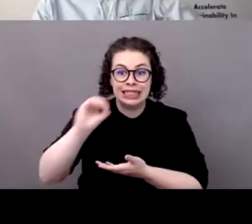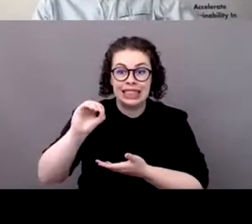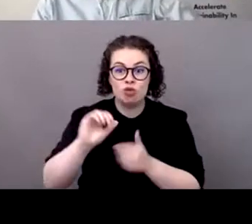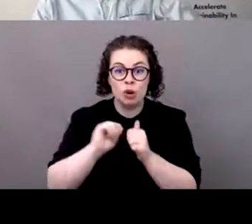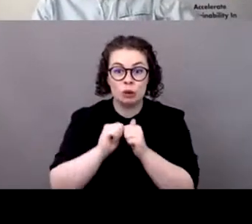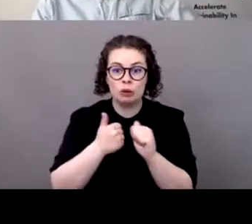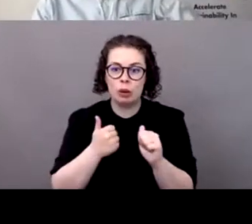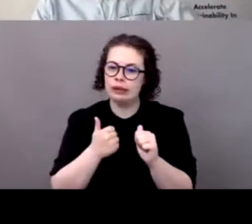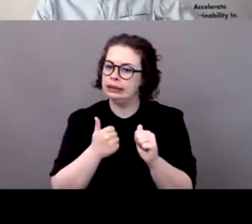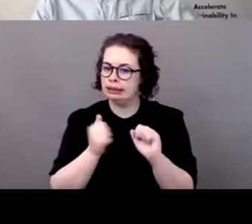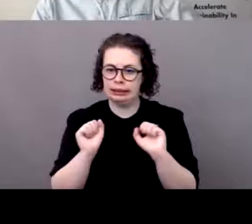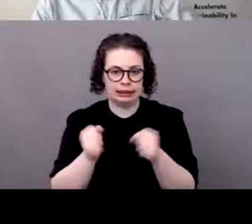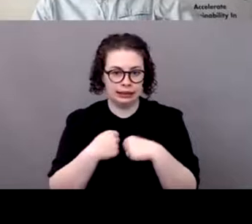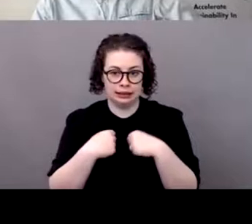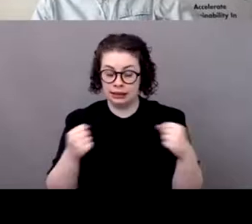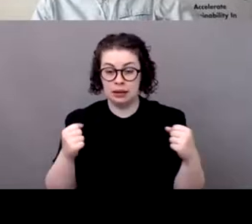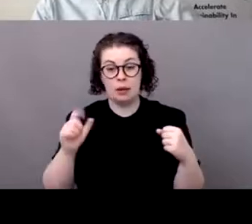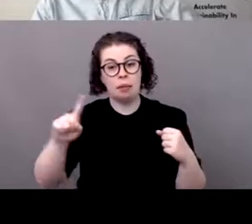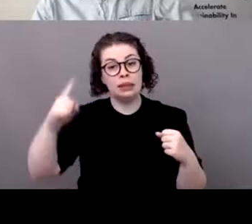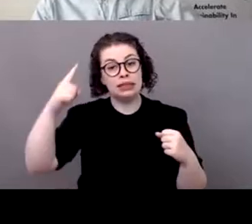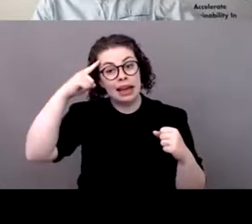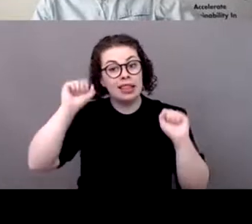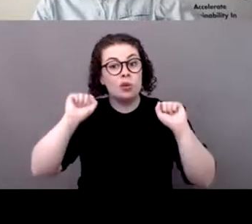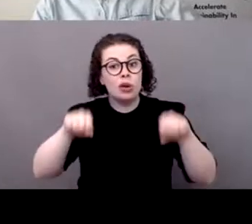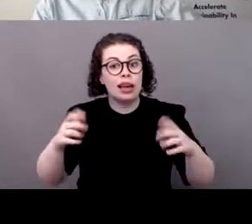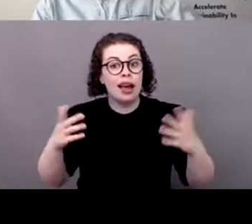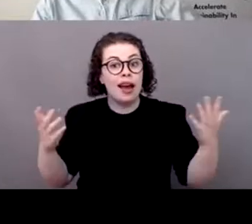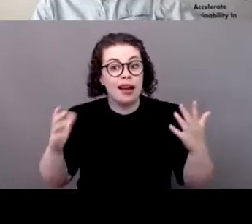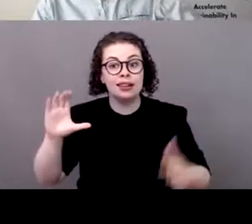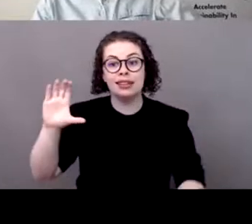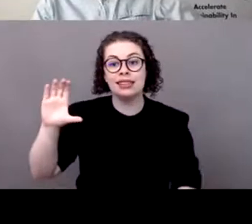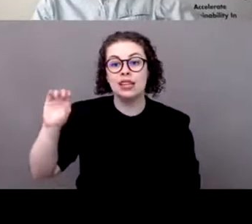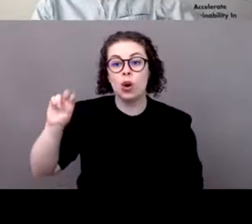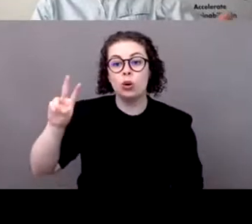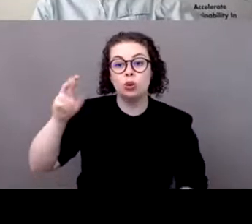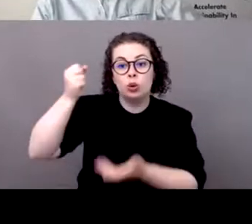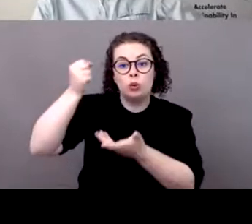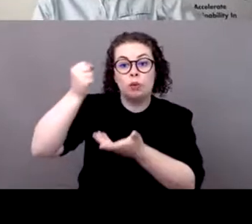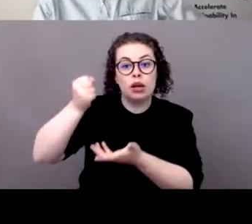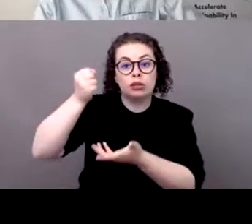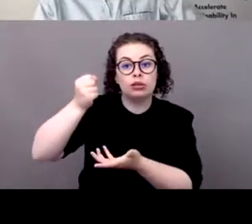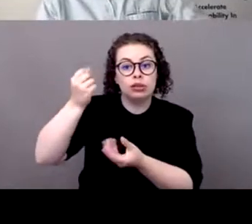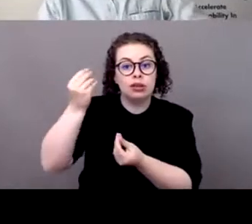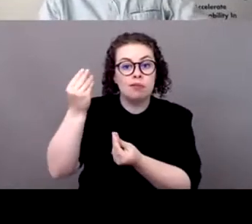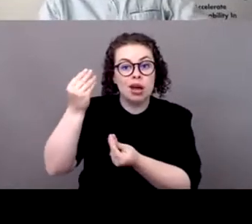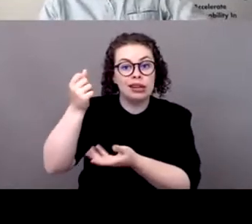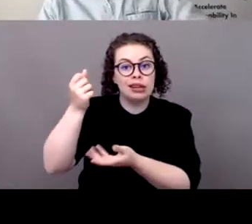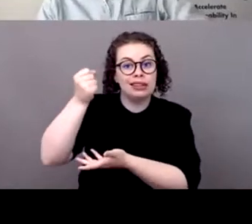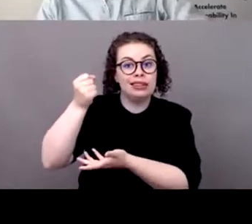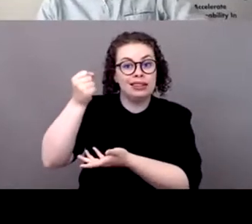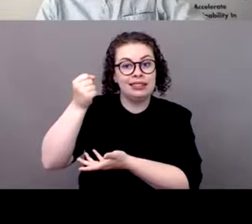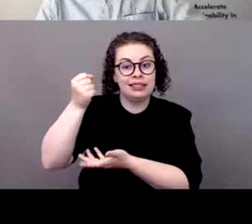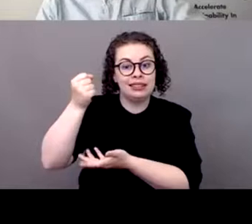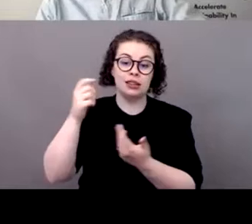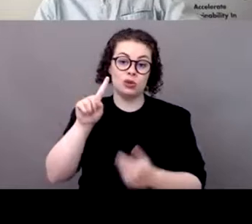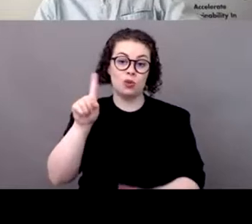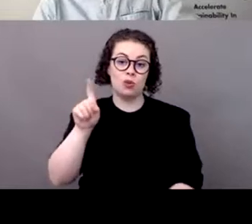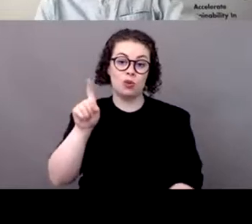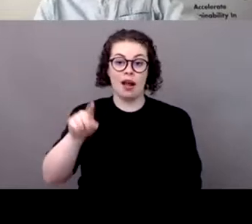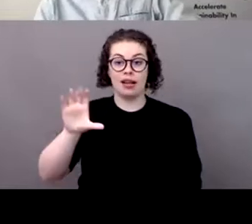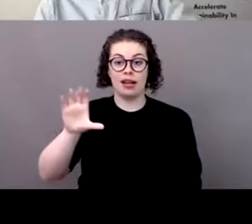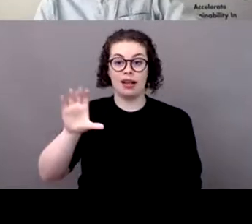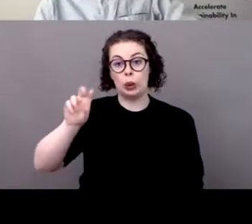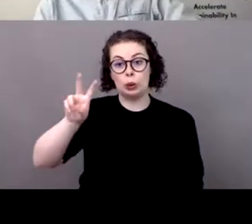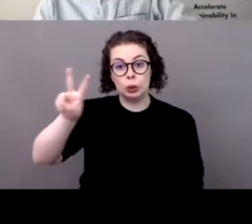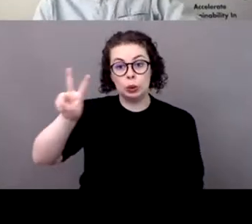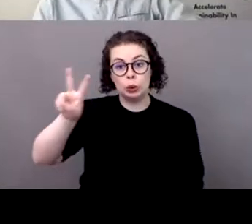we start introducing carbon budgets, like some sport events start to do now, carbon is like money. You have a limited